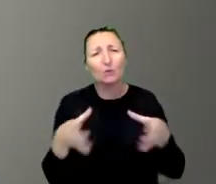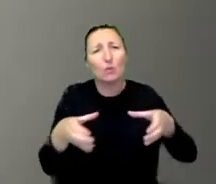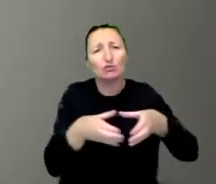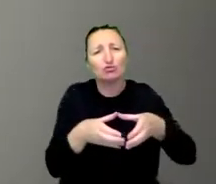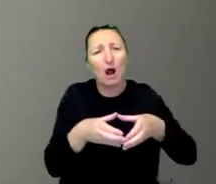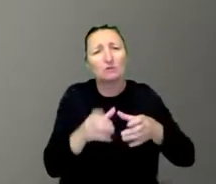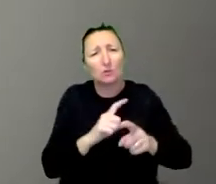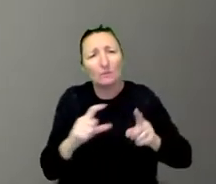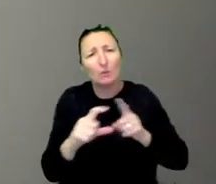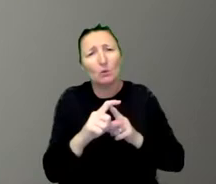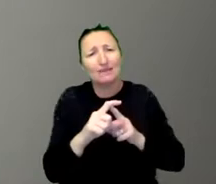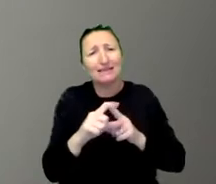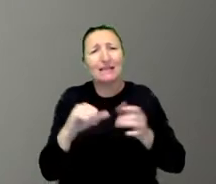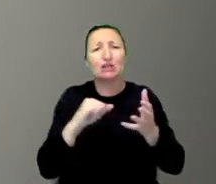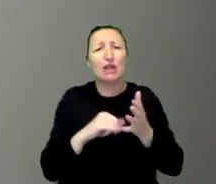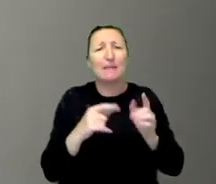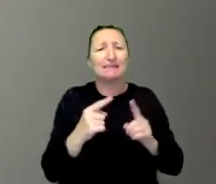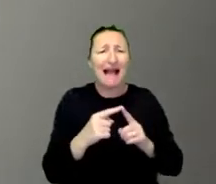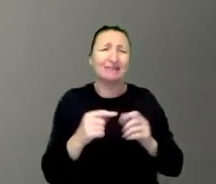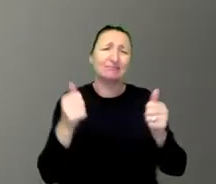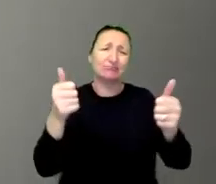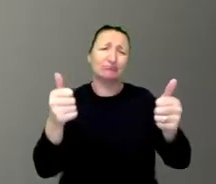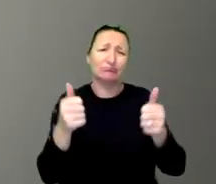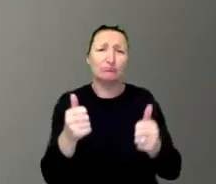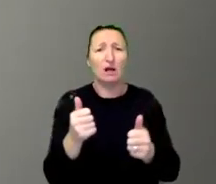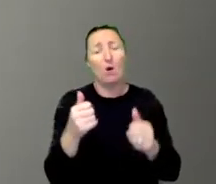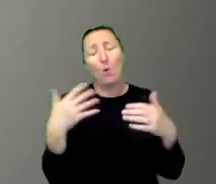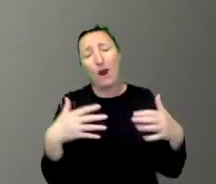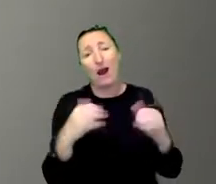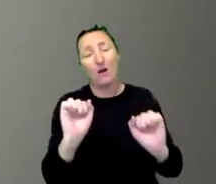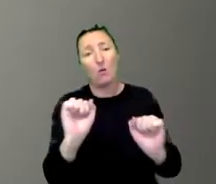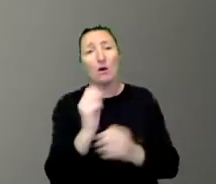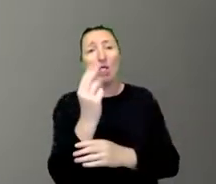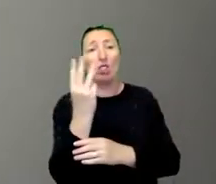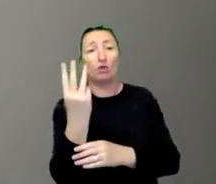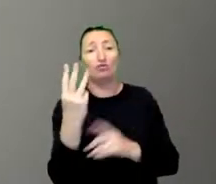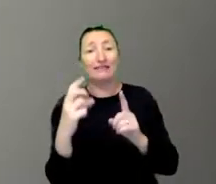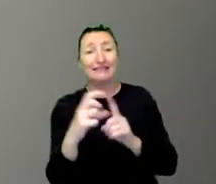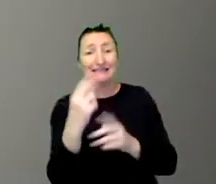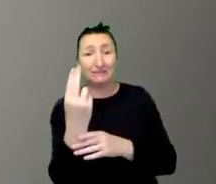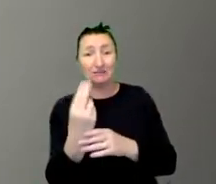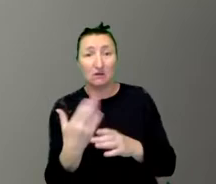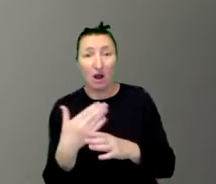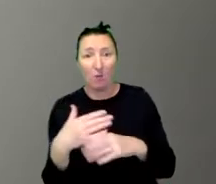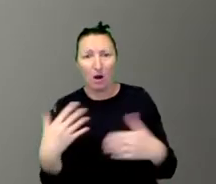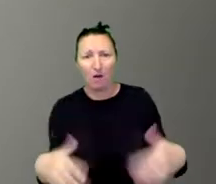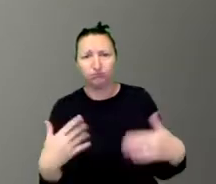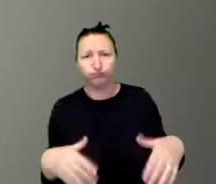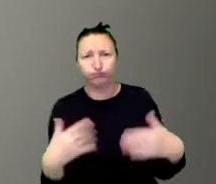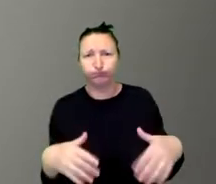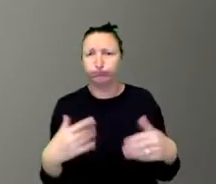to thank Seamus Edson for their stunning 3D design work, which you will see momentarily. Thank you to